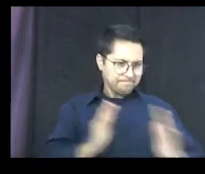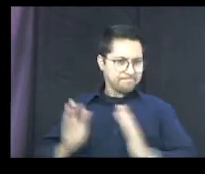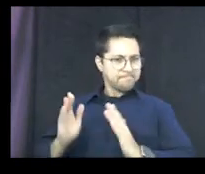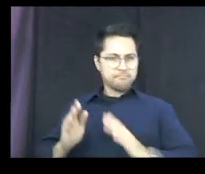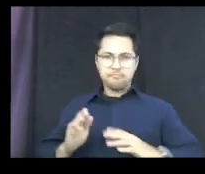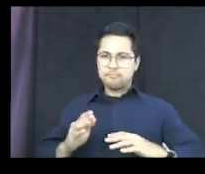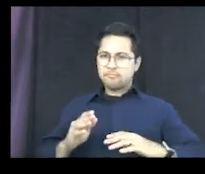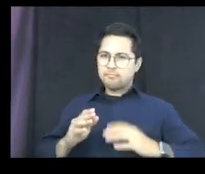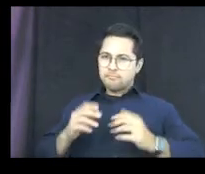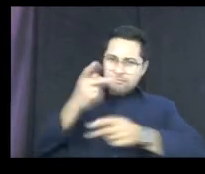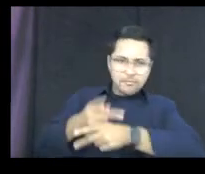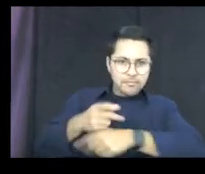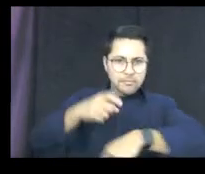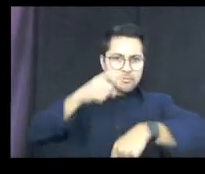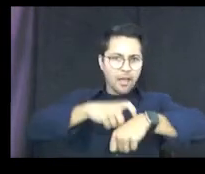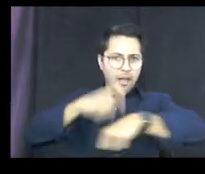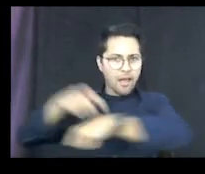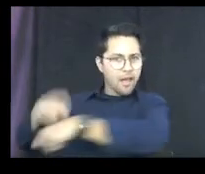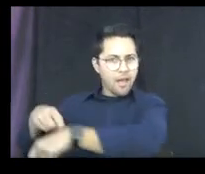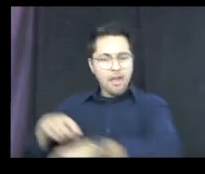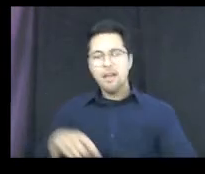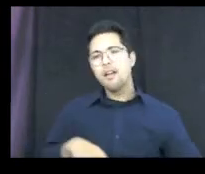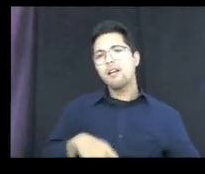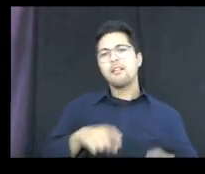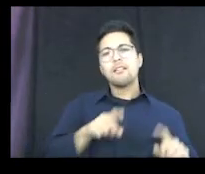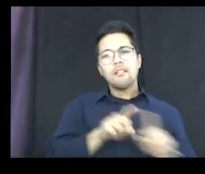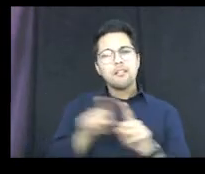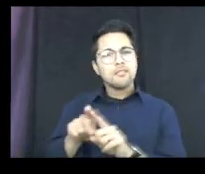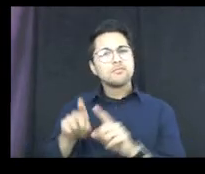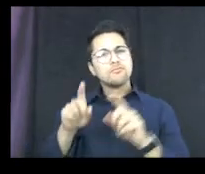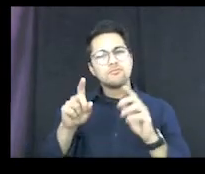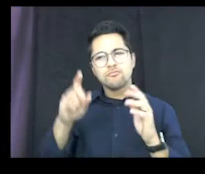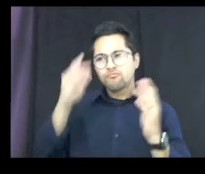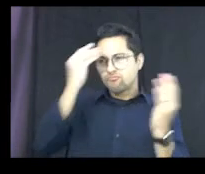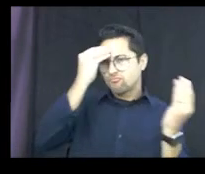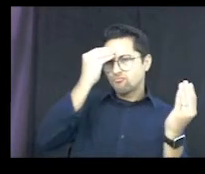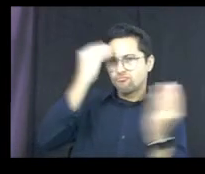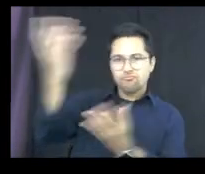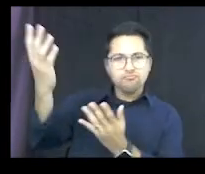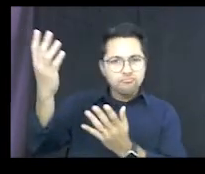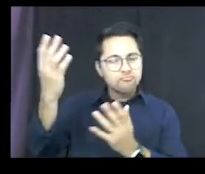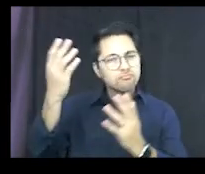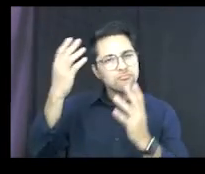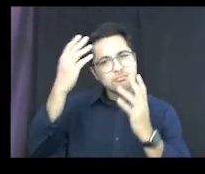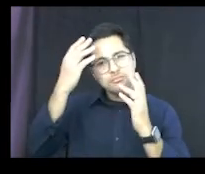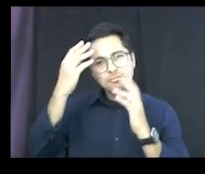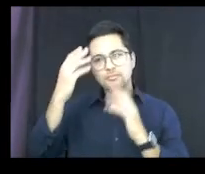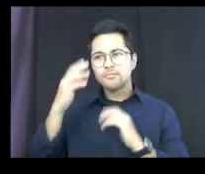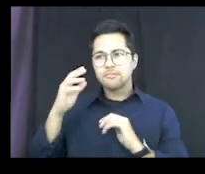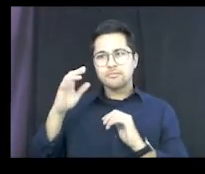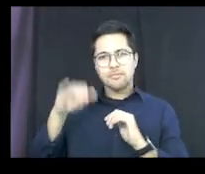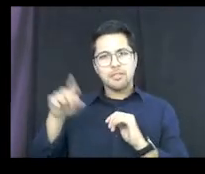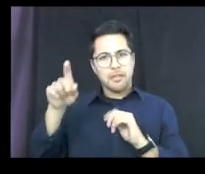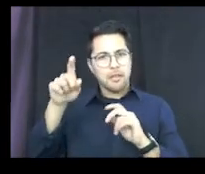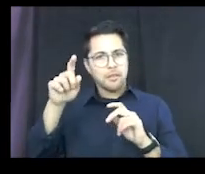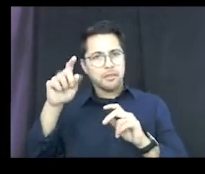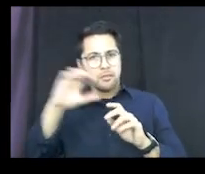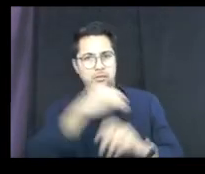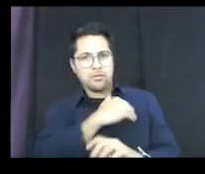stay on time and be able to produce information that would be utilized by the